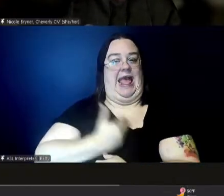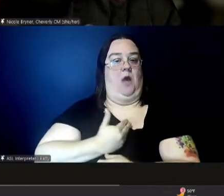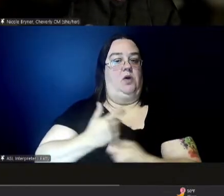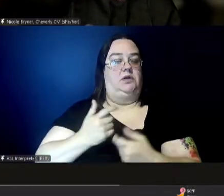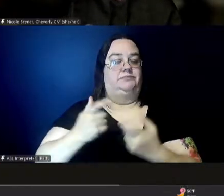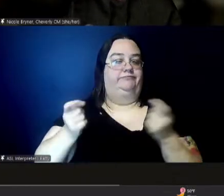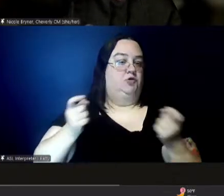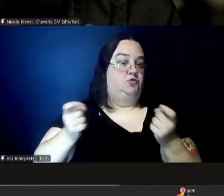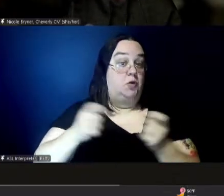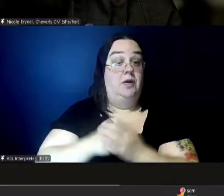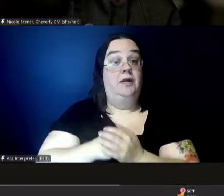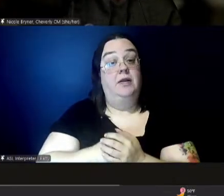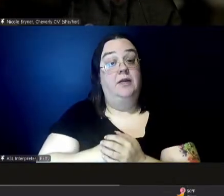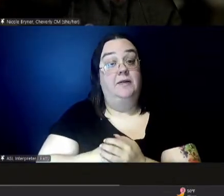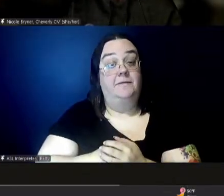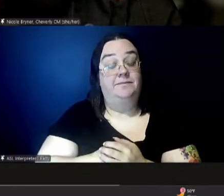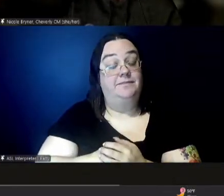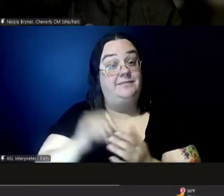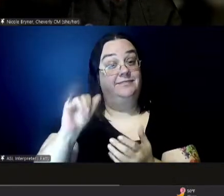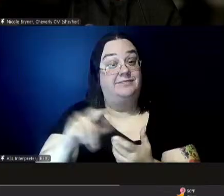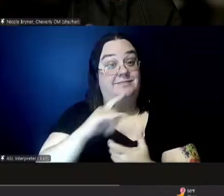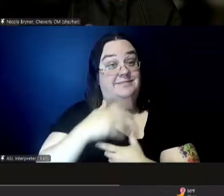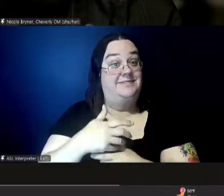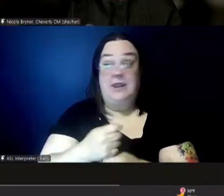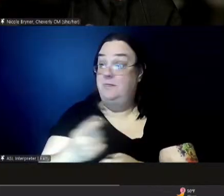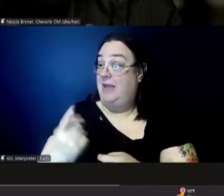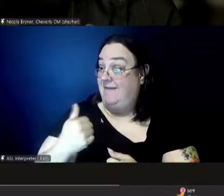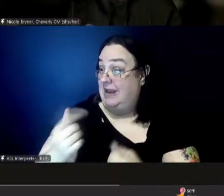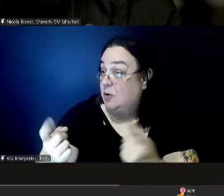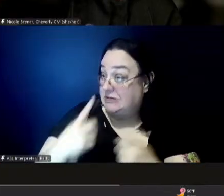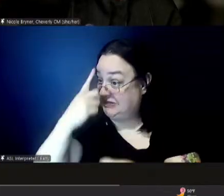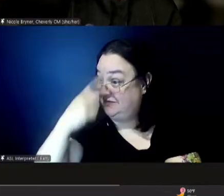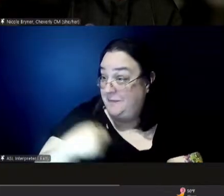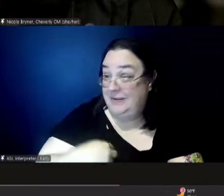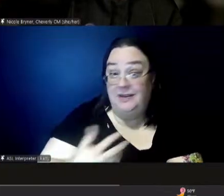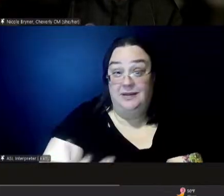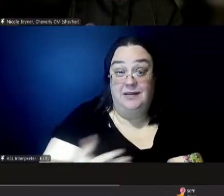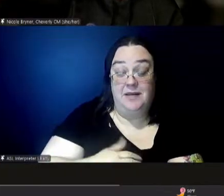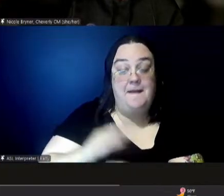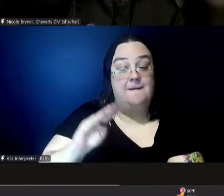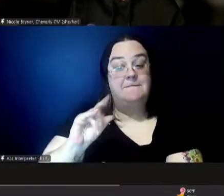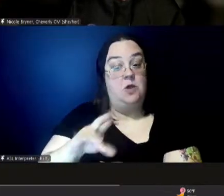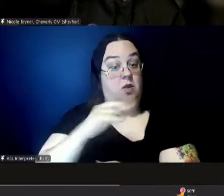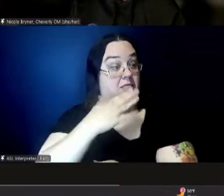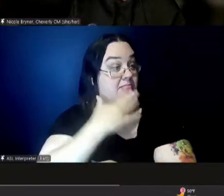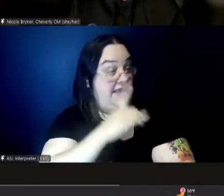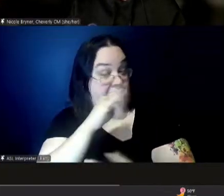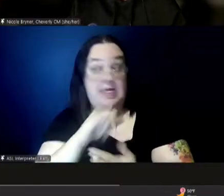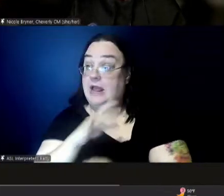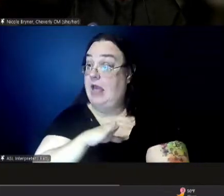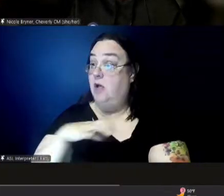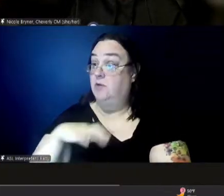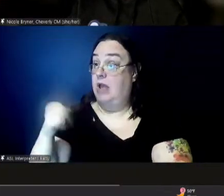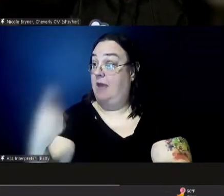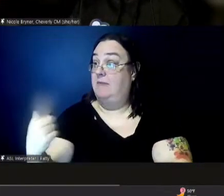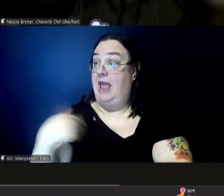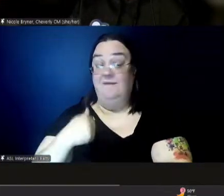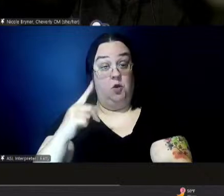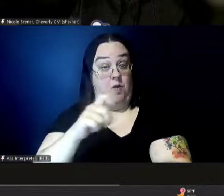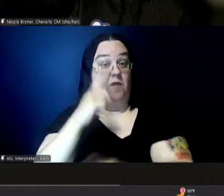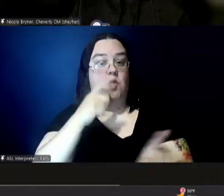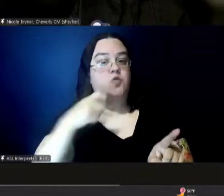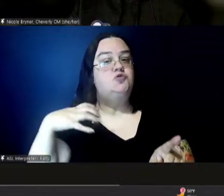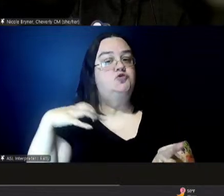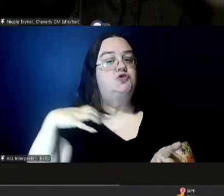That is pretty much the extent of my report. Do you have any questions? Thank you for that, Council. Are there questions for the Chair of the Board of